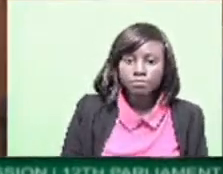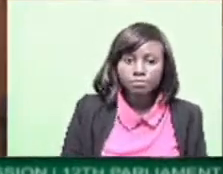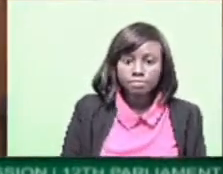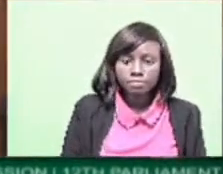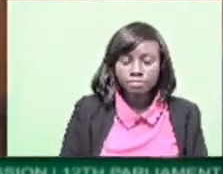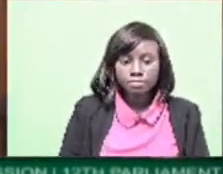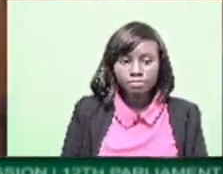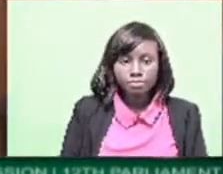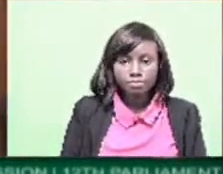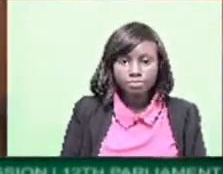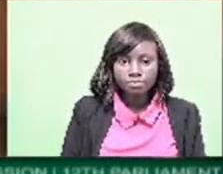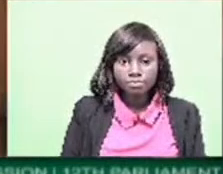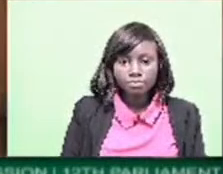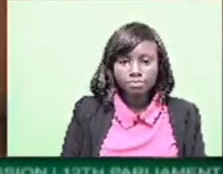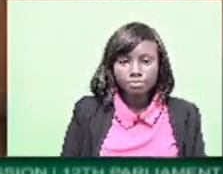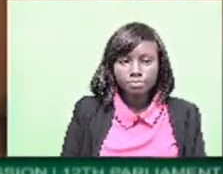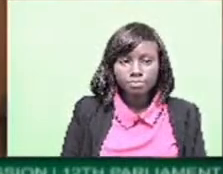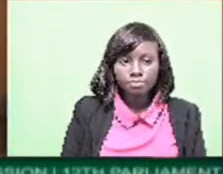the